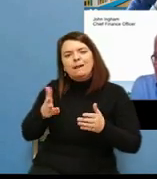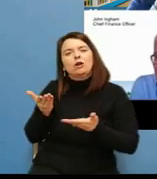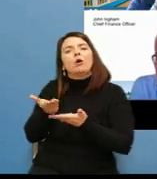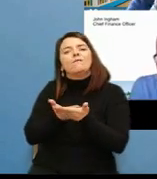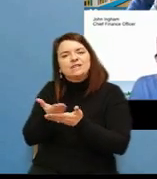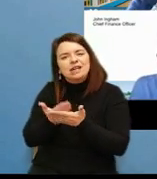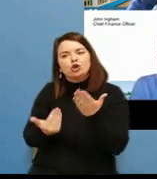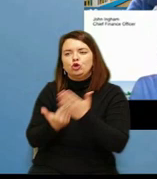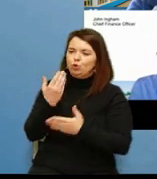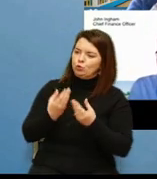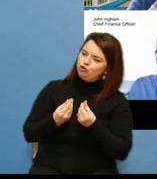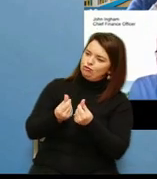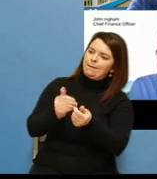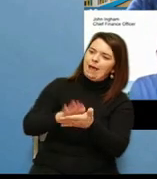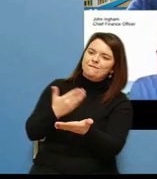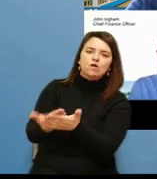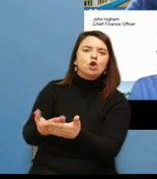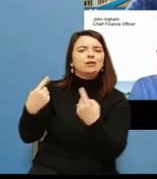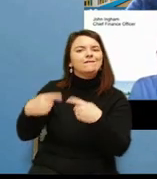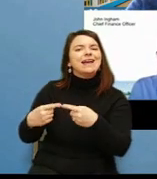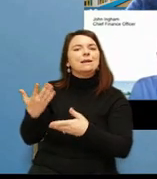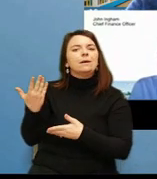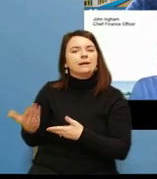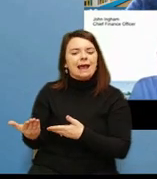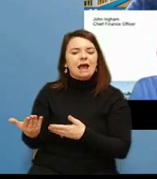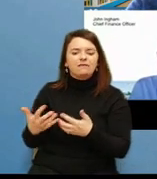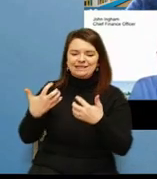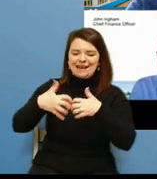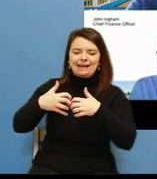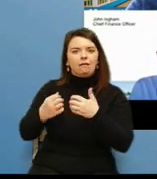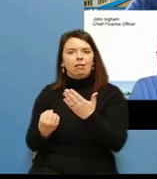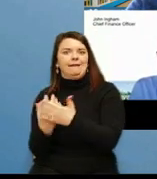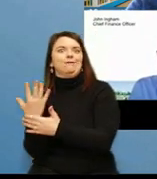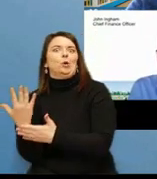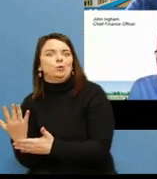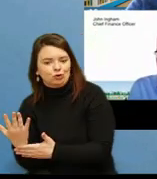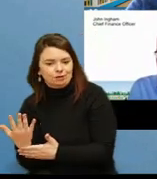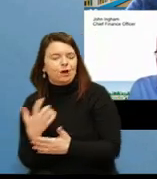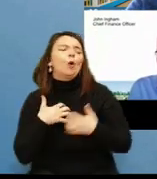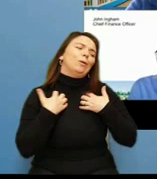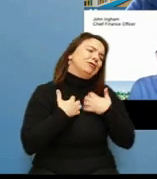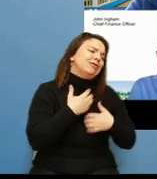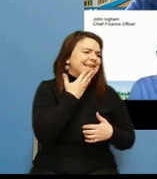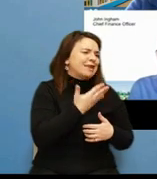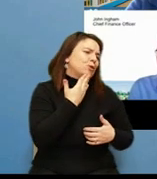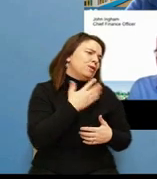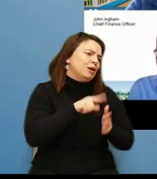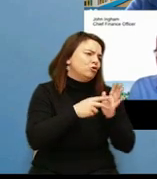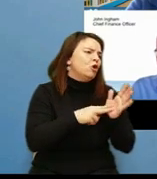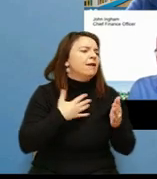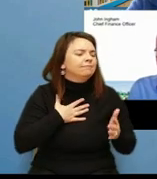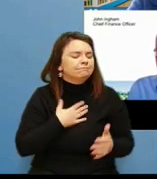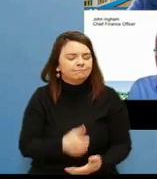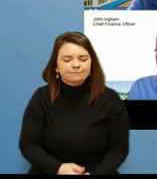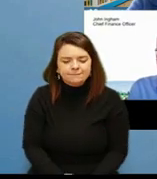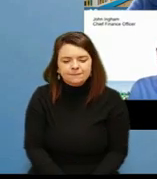the technicalities, Rosemary. Right. I just had a conversation about the fact that there was a new streamlined version that had been made available, something called Evolution. Right. I think, but Okay, all